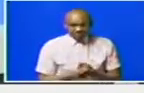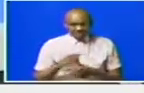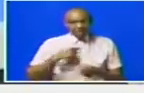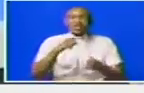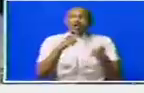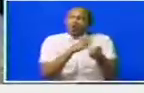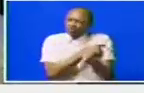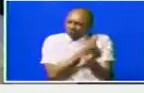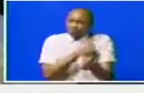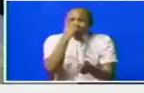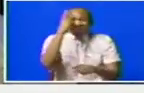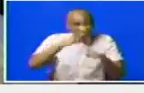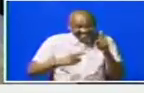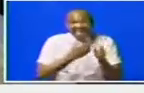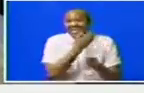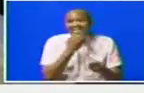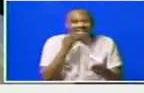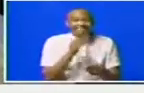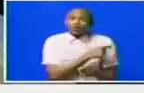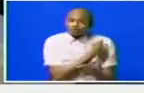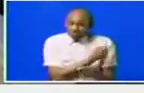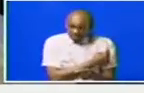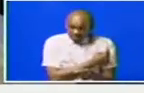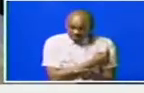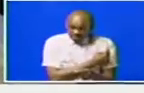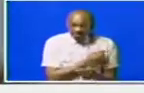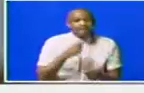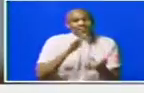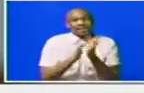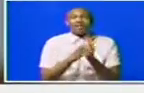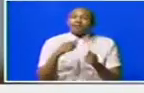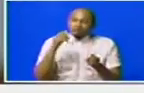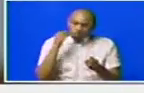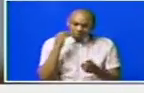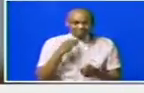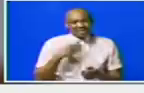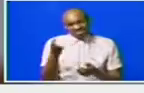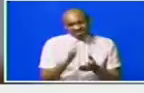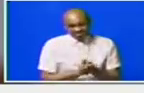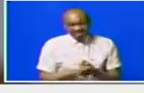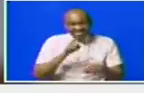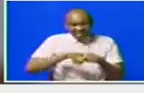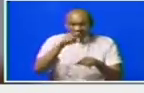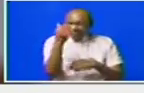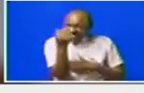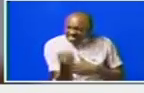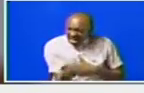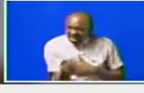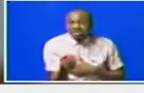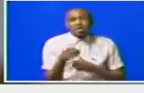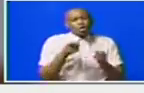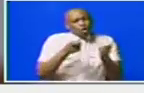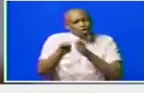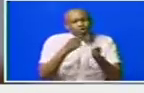whole year. I was in Kenyatta for a whole year. It became my home. Being a child, control of her sugar levels